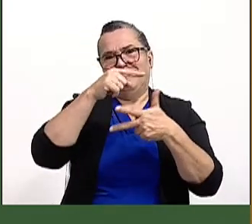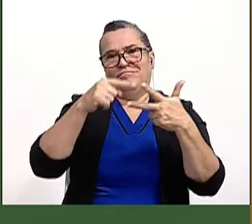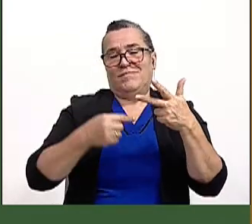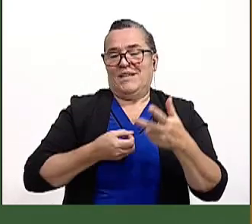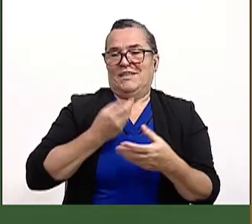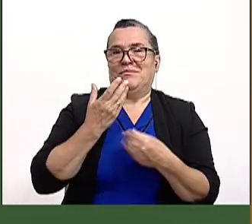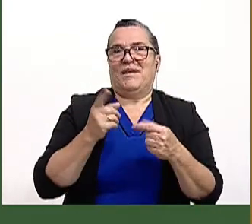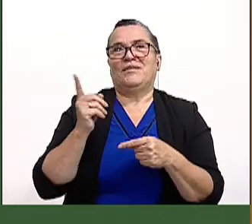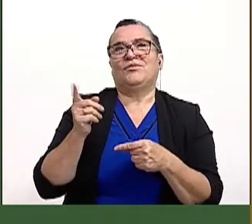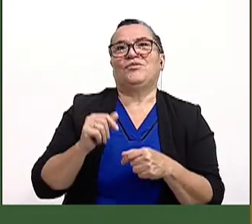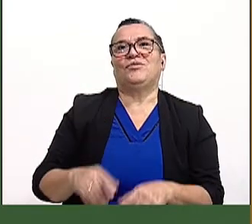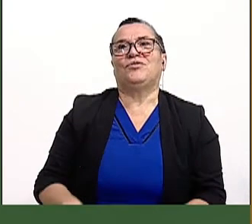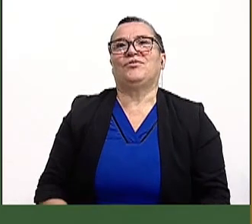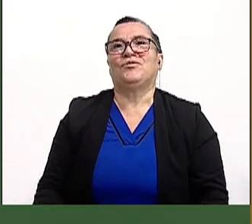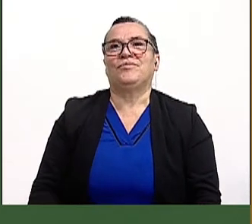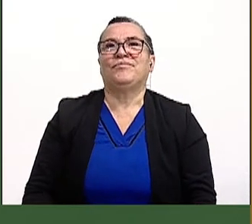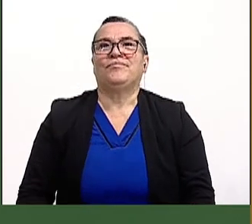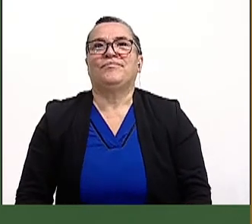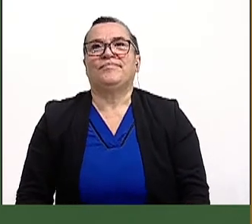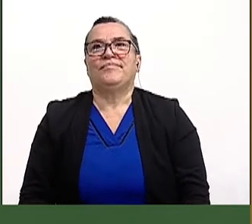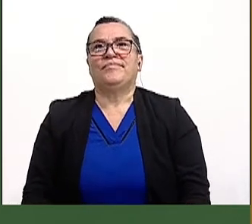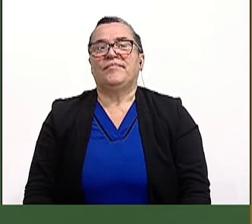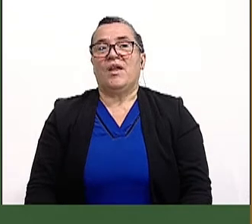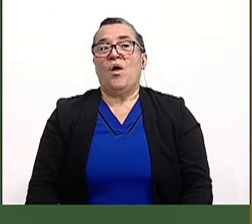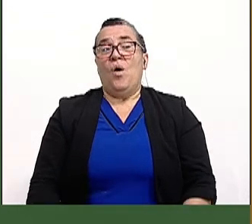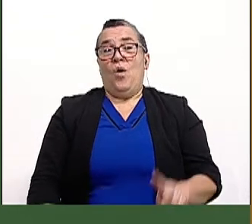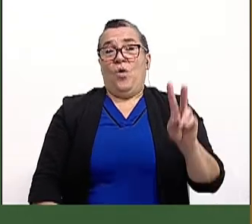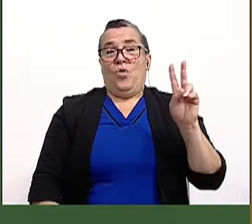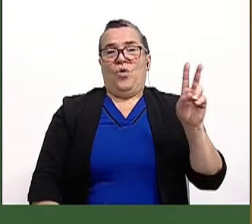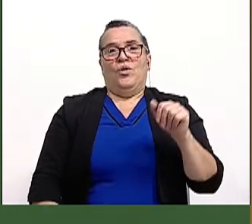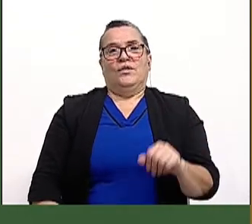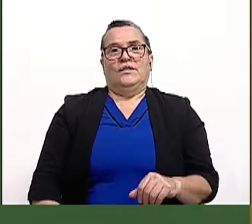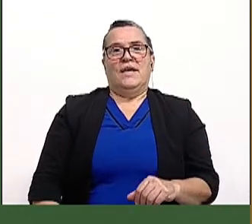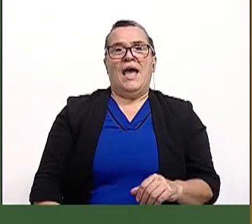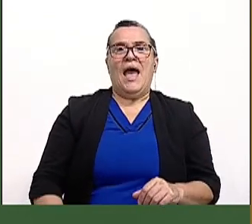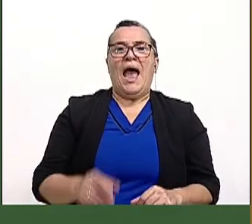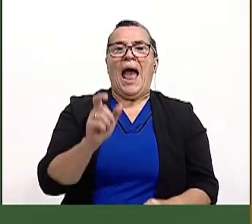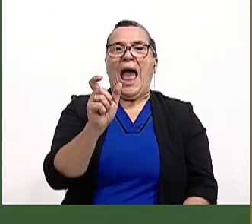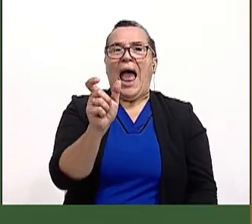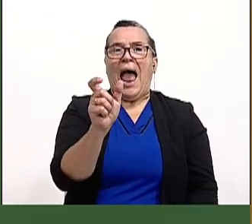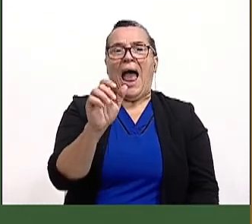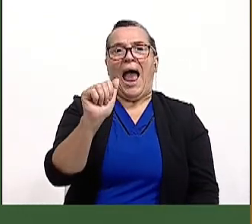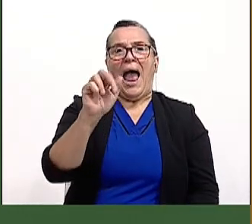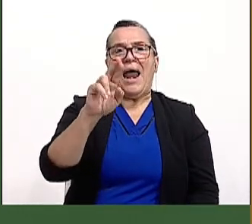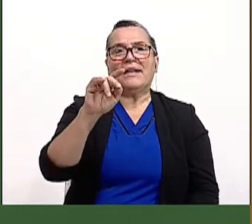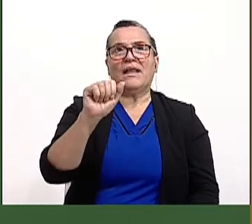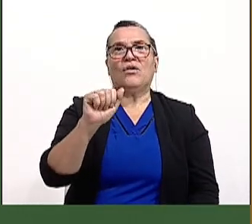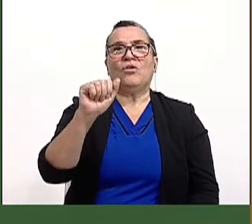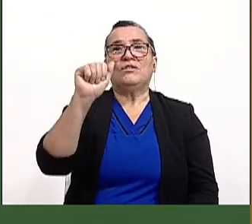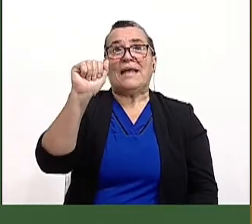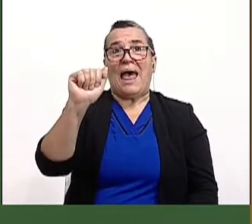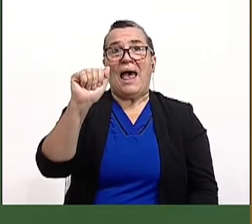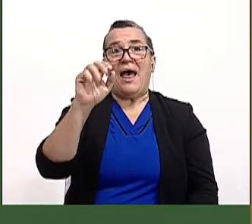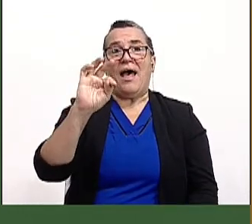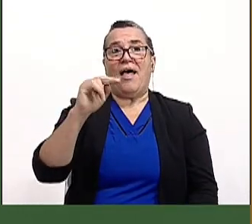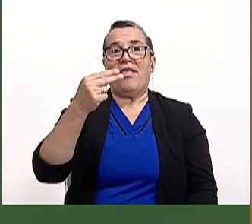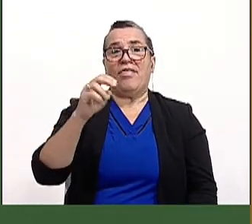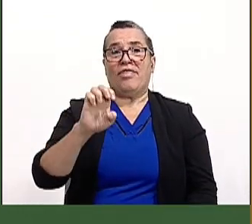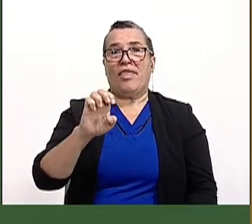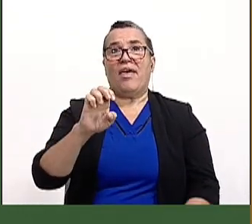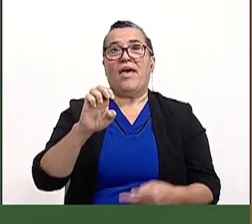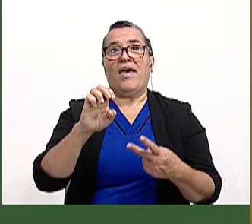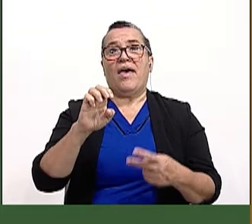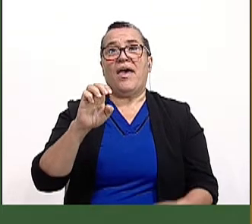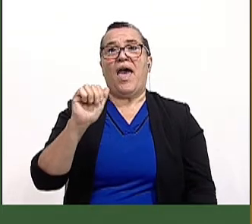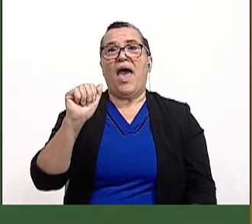expressions. Number 2, we have the articles a, the, and an. Look at the